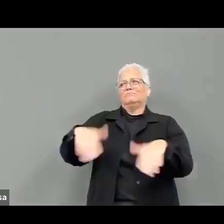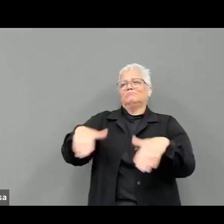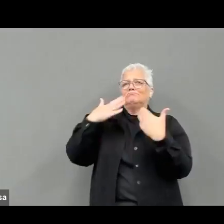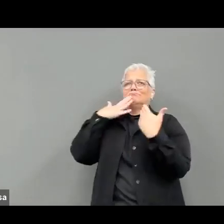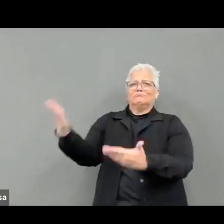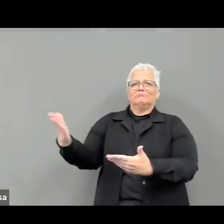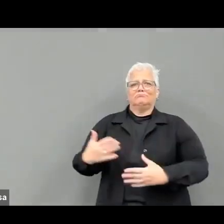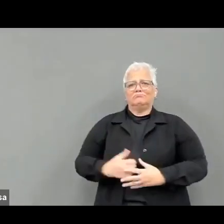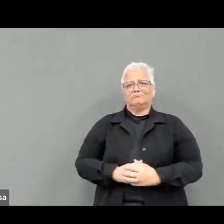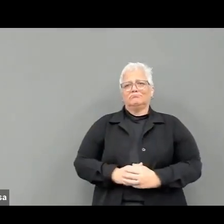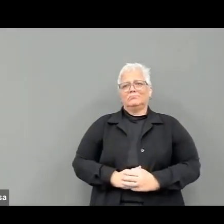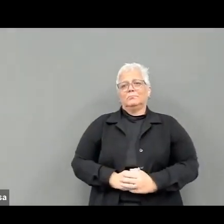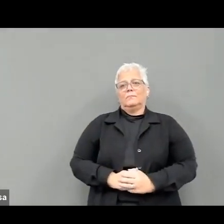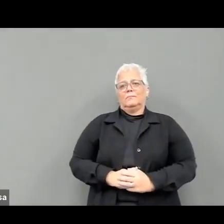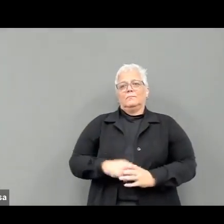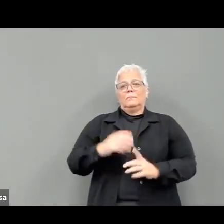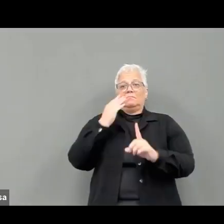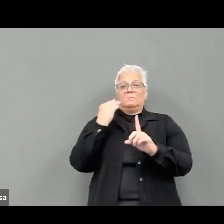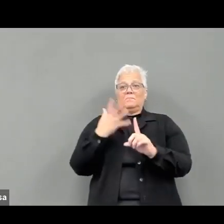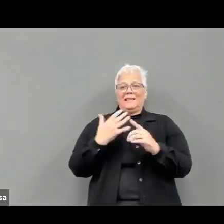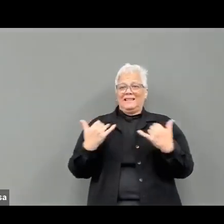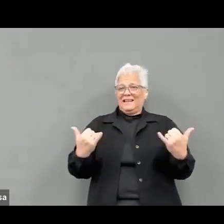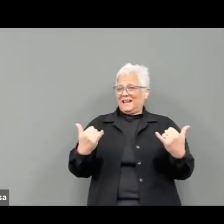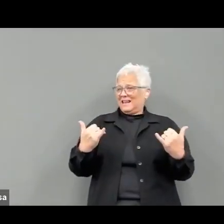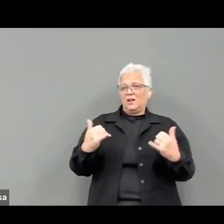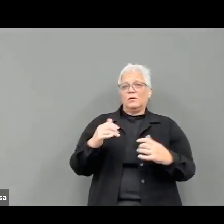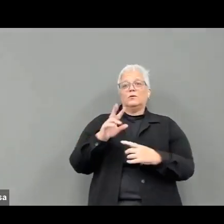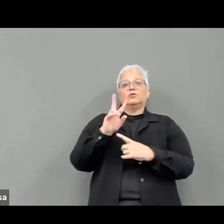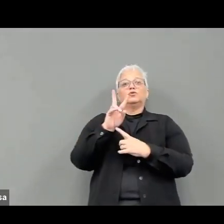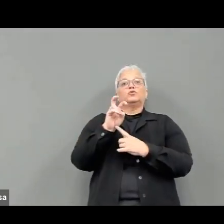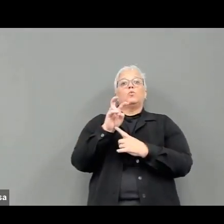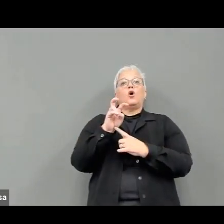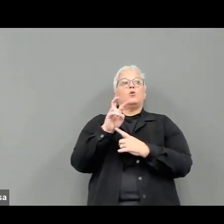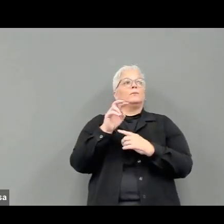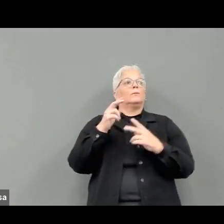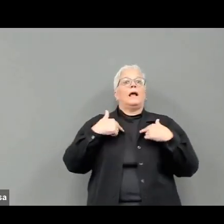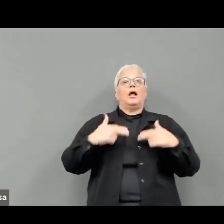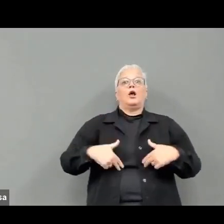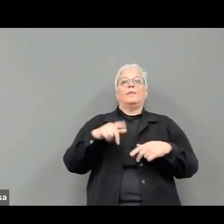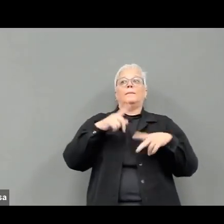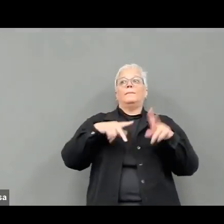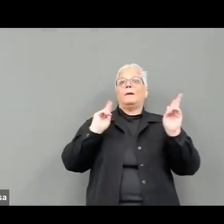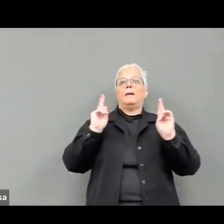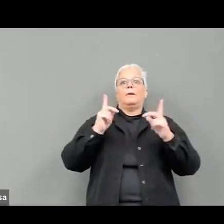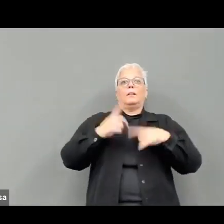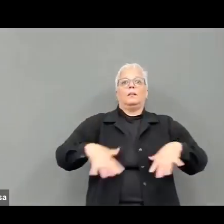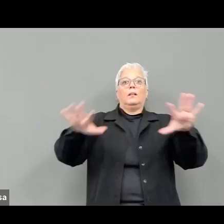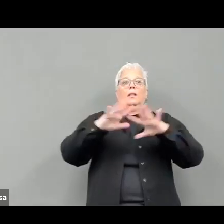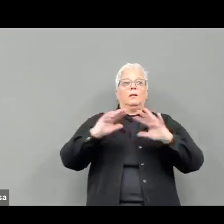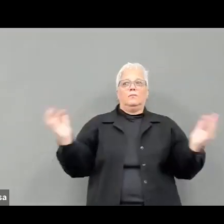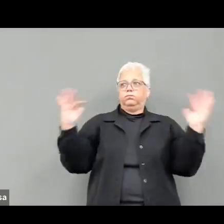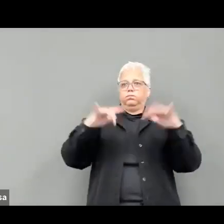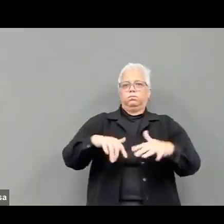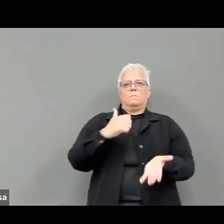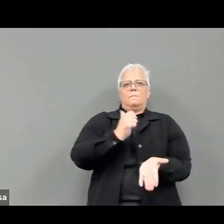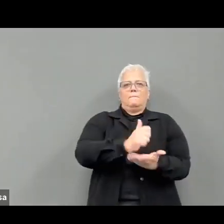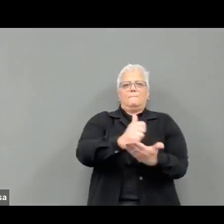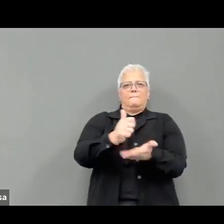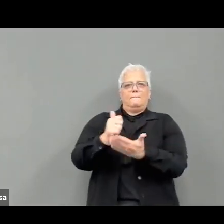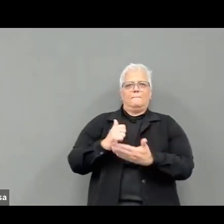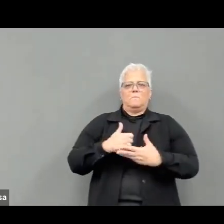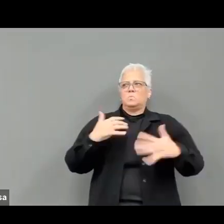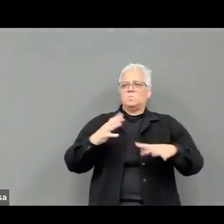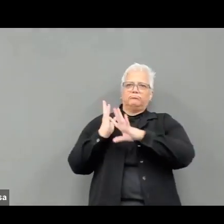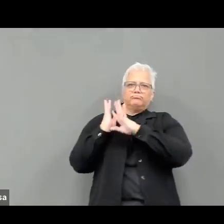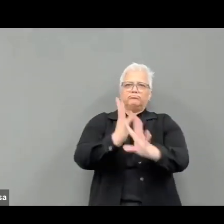partners who are signed up in our county to help us get this vaccine out there and into arms as quickly as possible. And